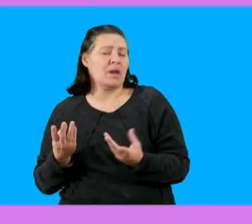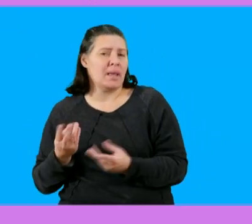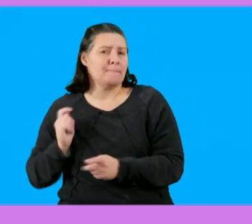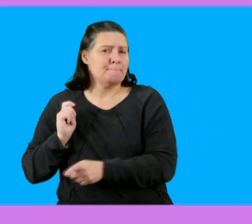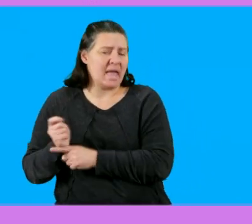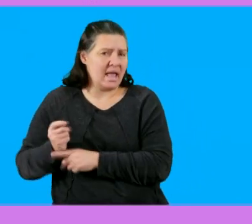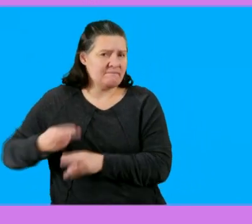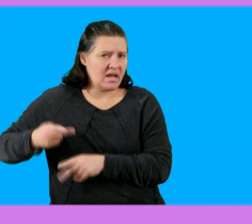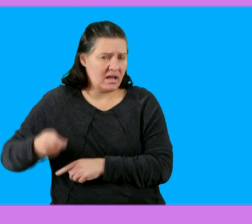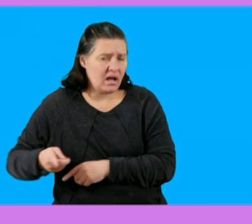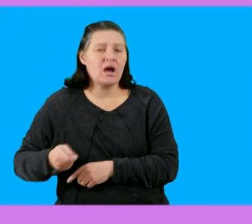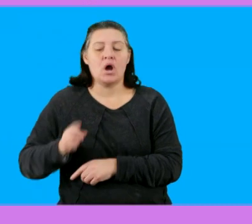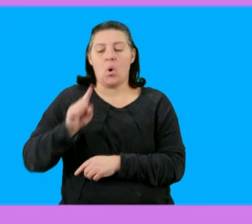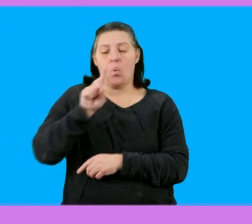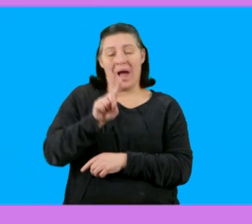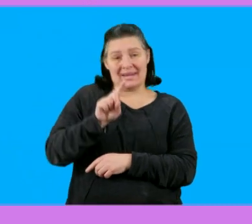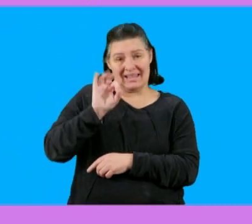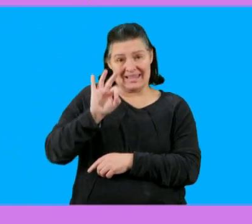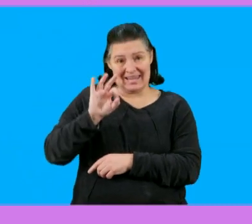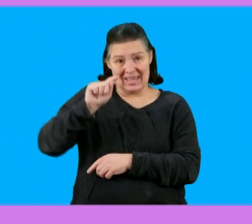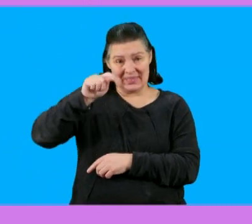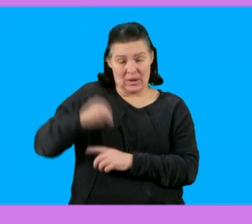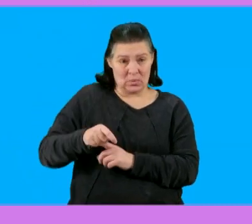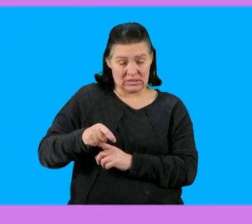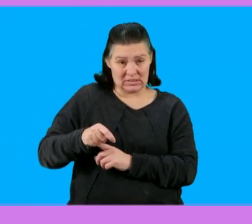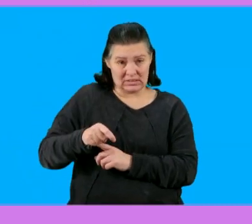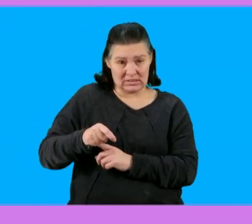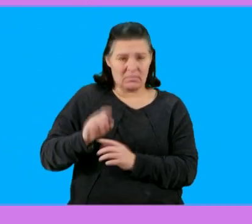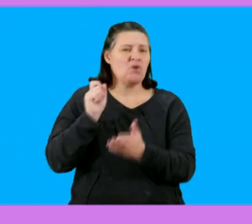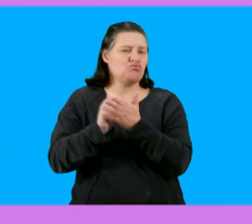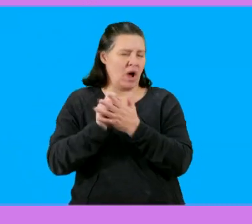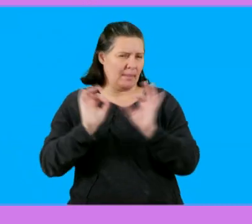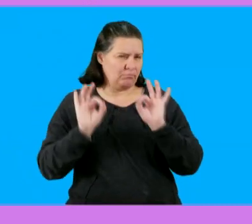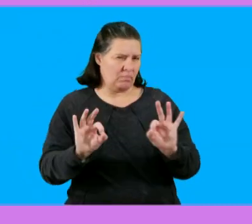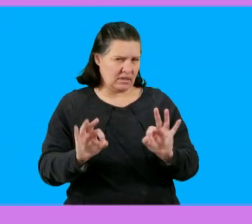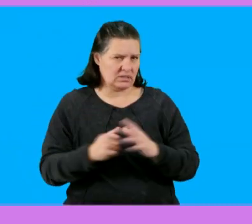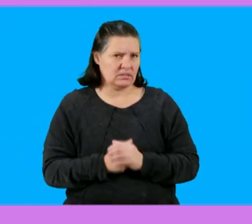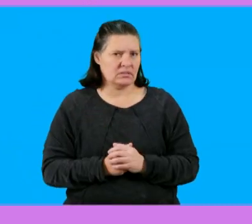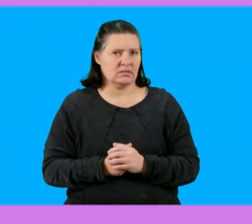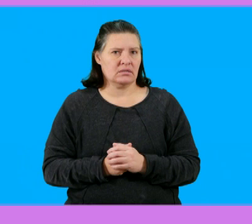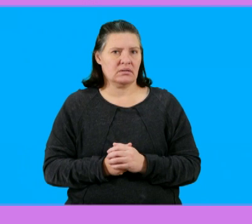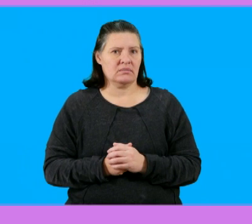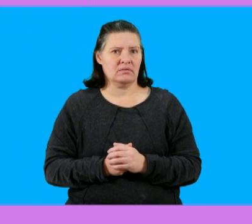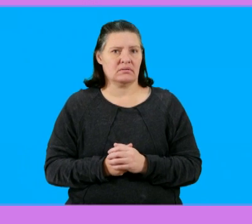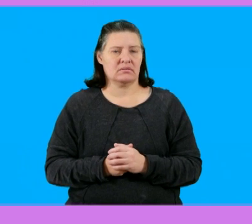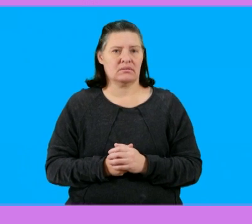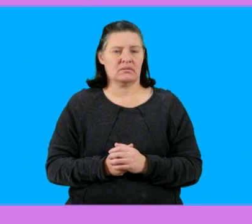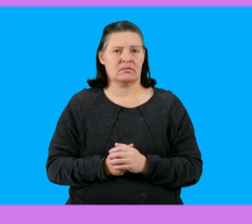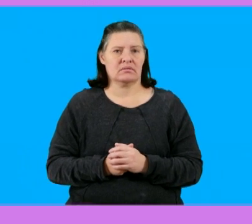amount payable of 13,000. Let me just write that proper.